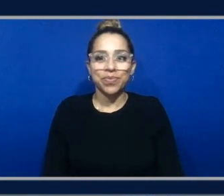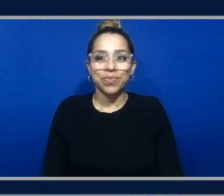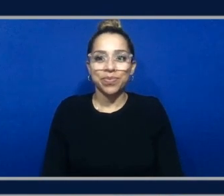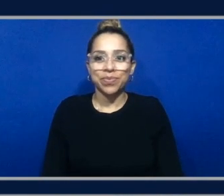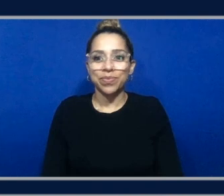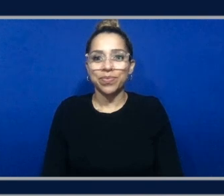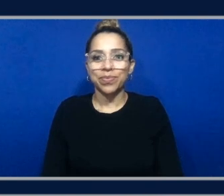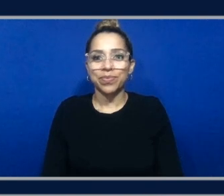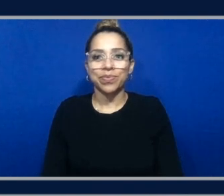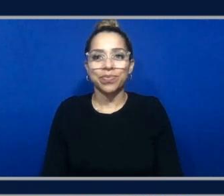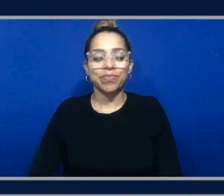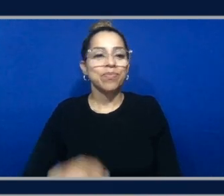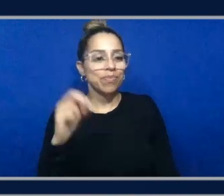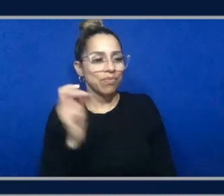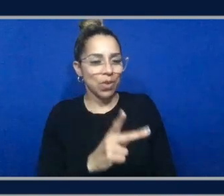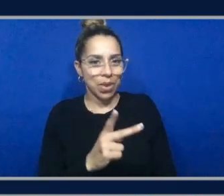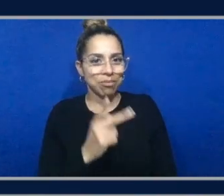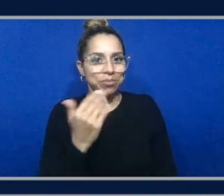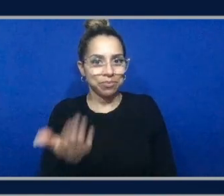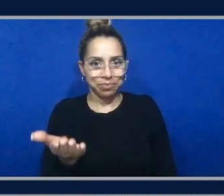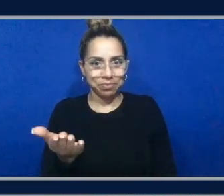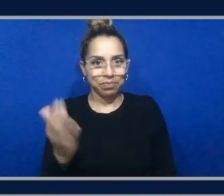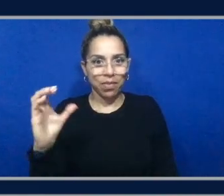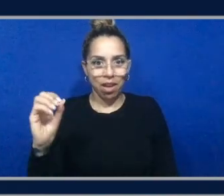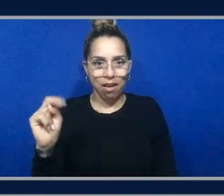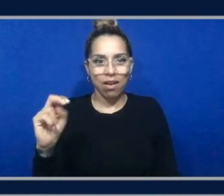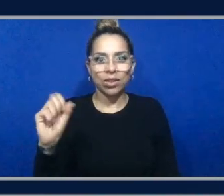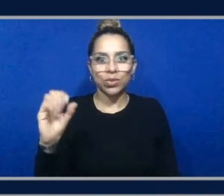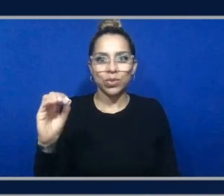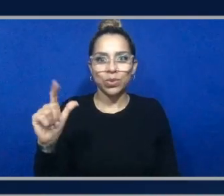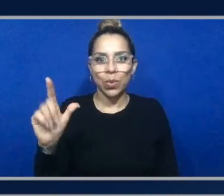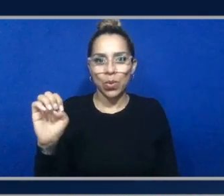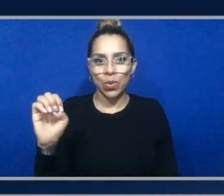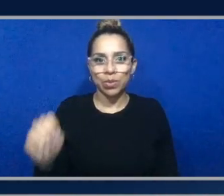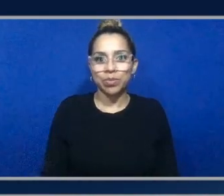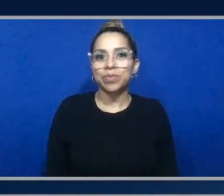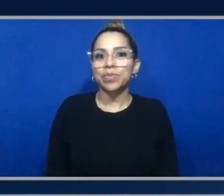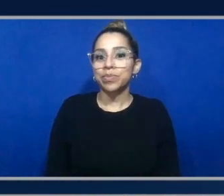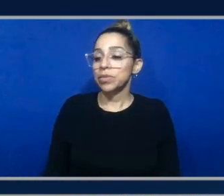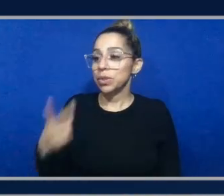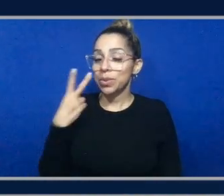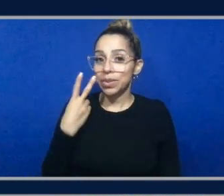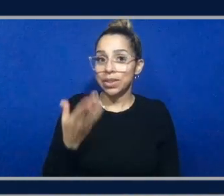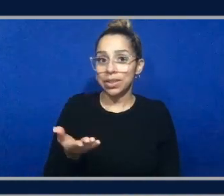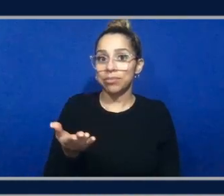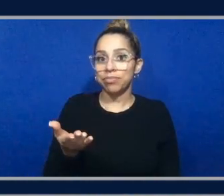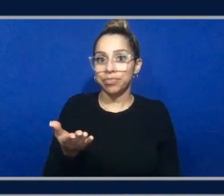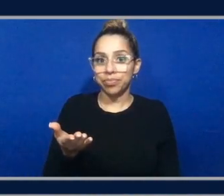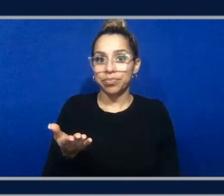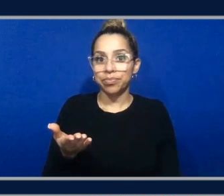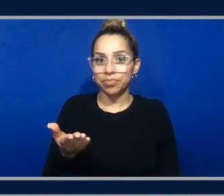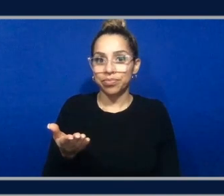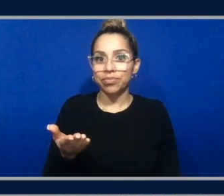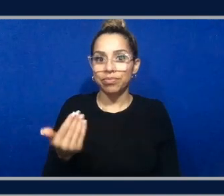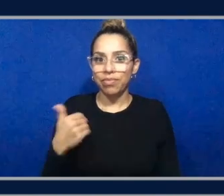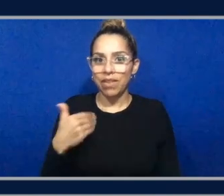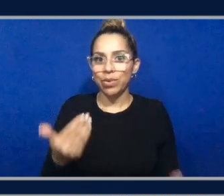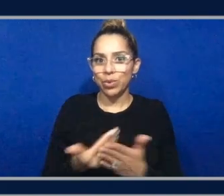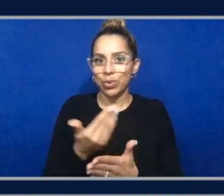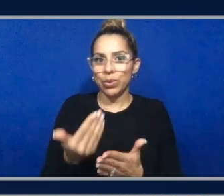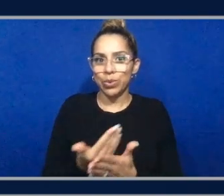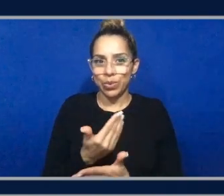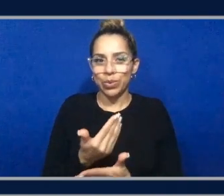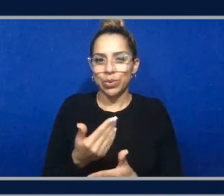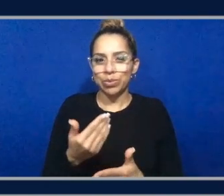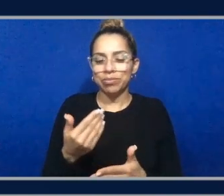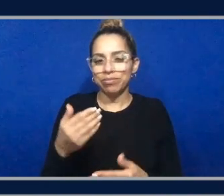All right, so here we are in the console. Mm. Awesome. So as you can see in the console, and we do have a new feature, which is S3 table, and we